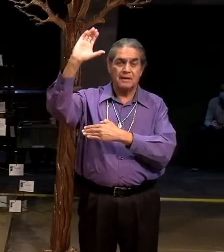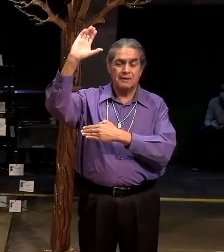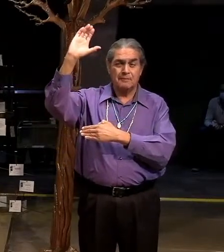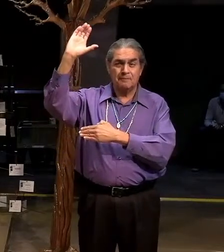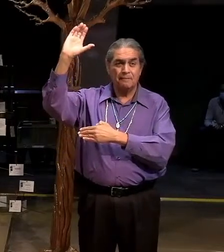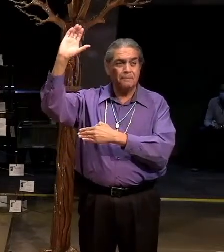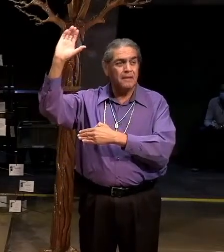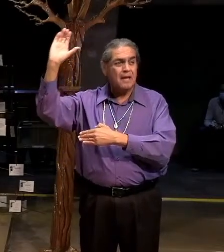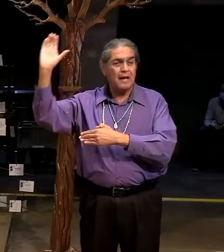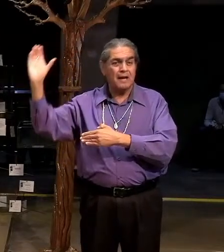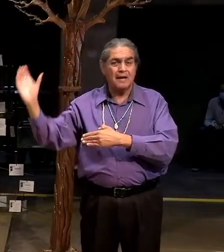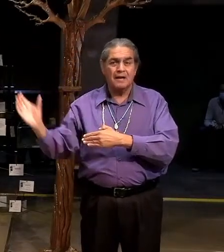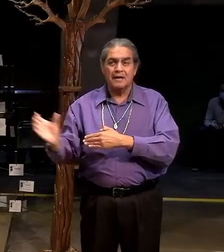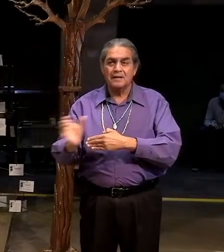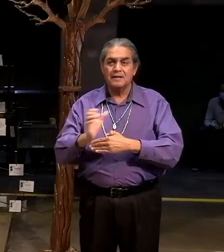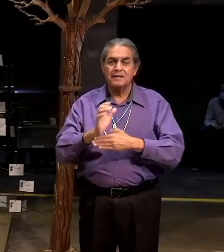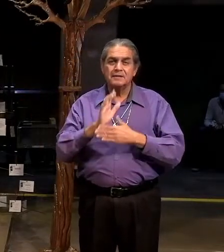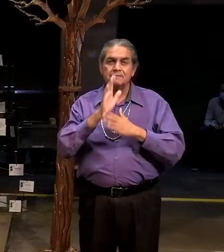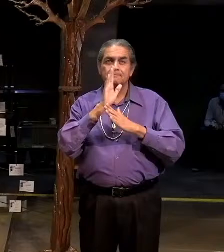And just let it be quiet.